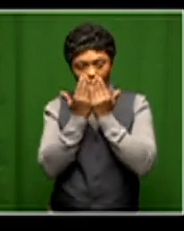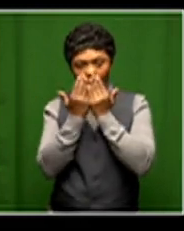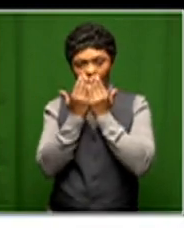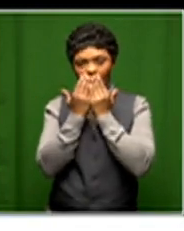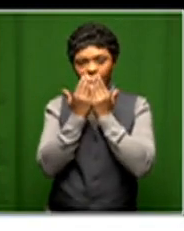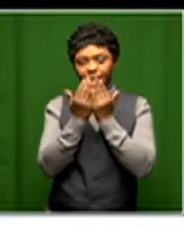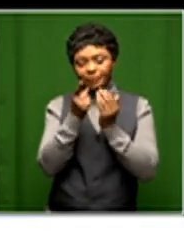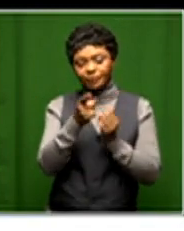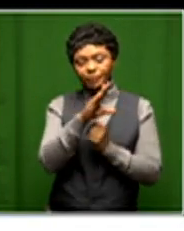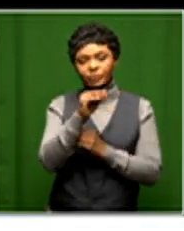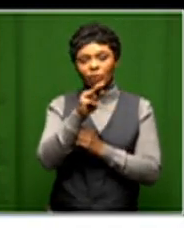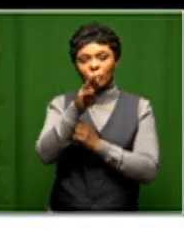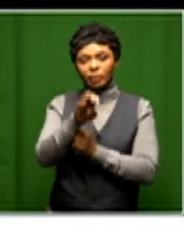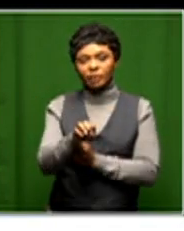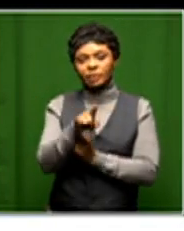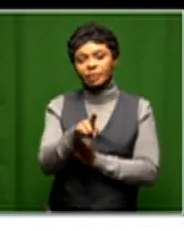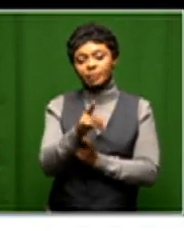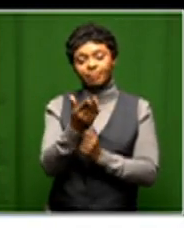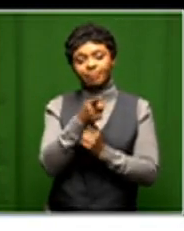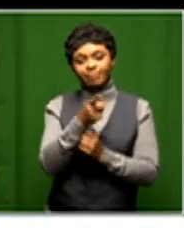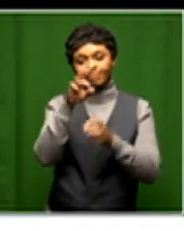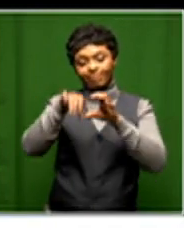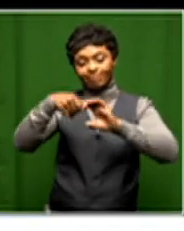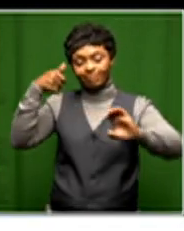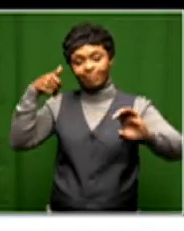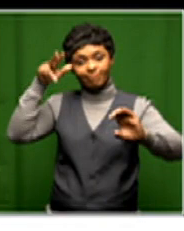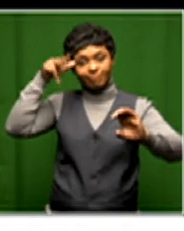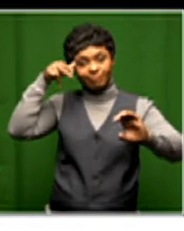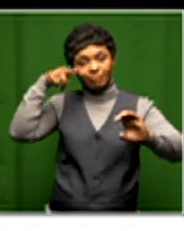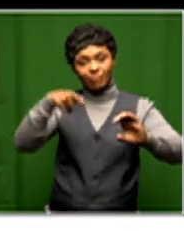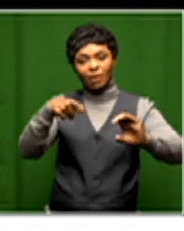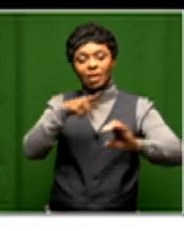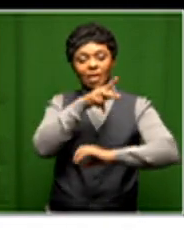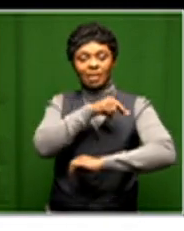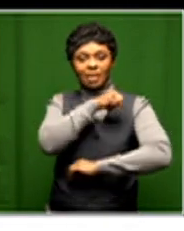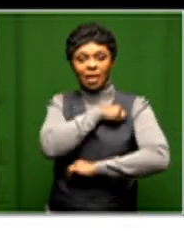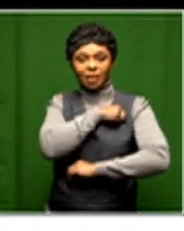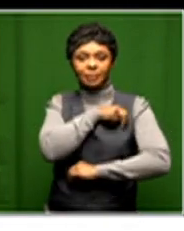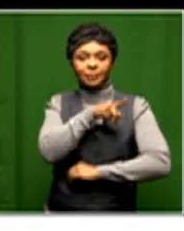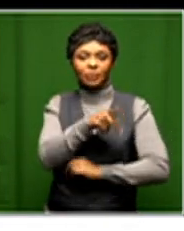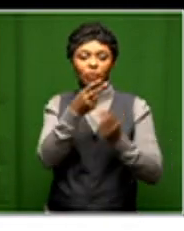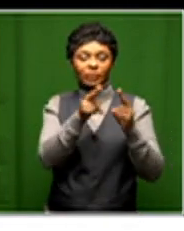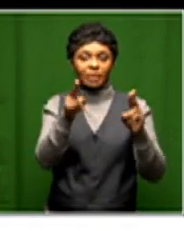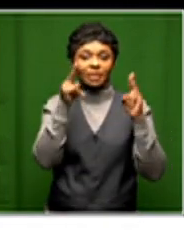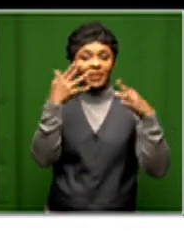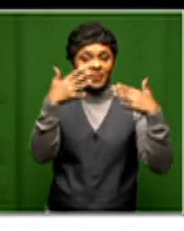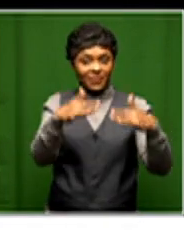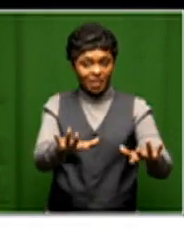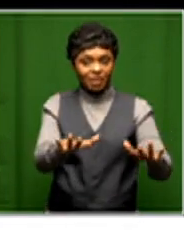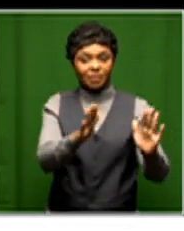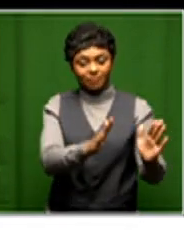graduated with master's at the University of Kwazulu-Natal. But soon after that, I went